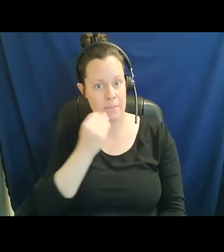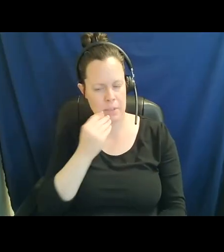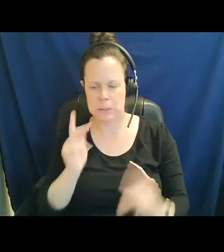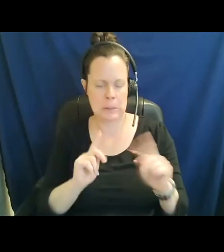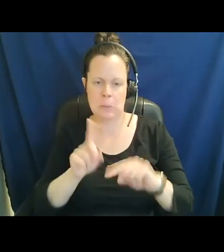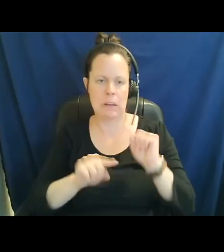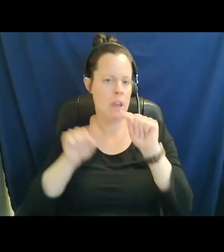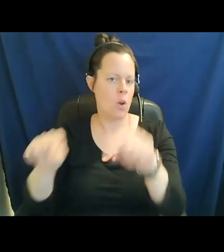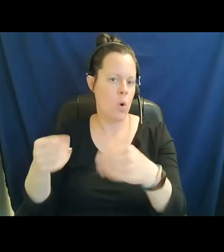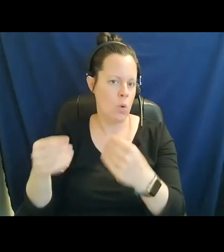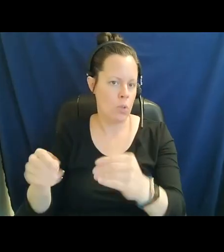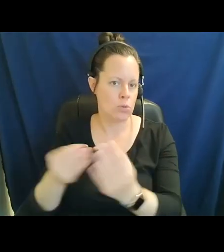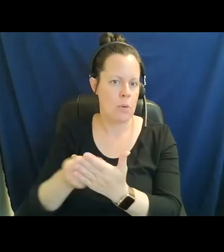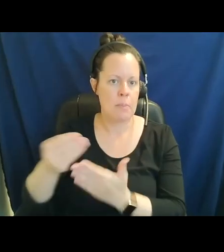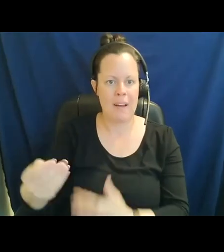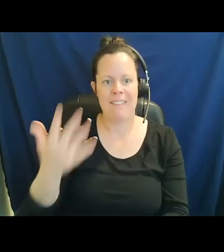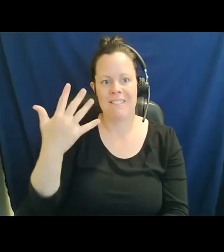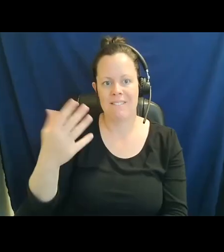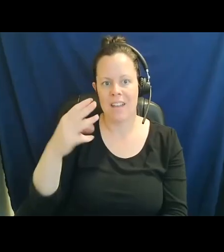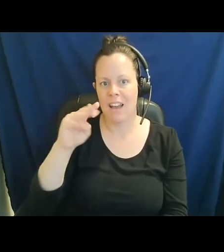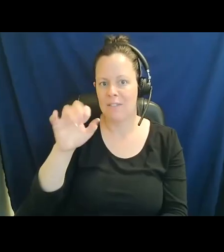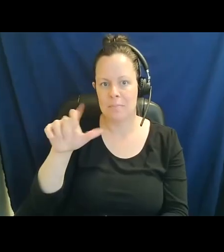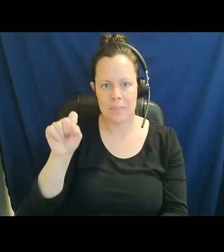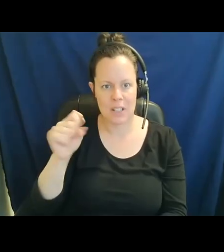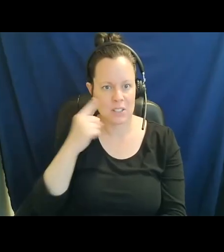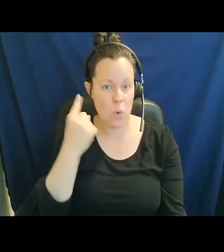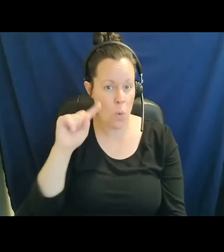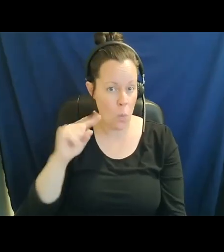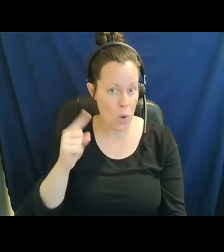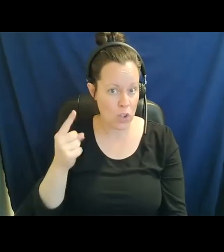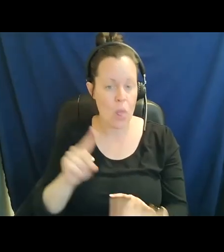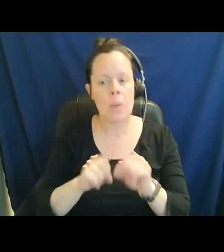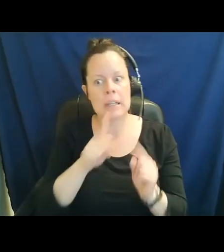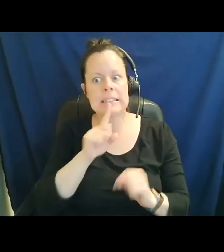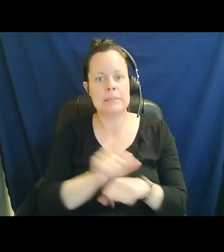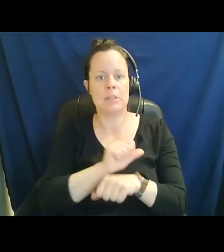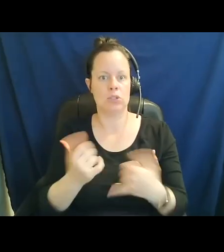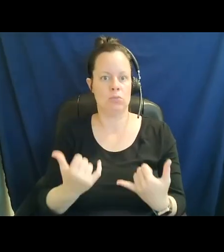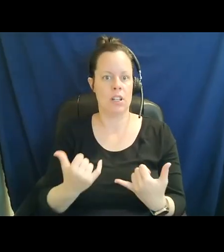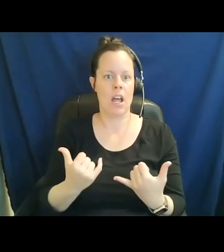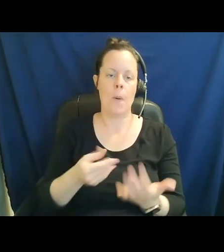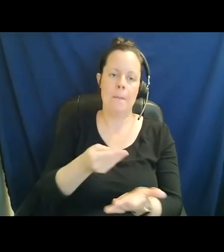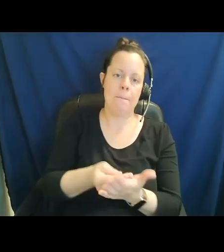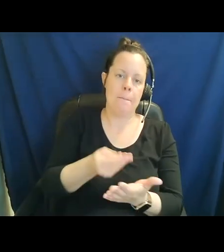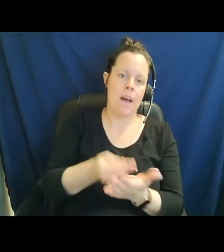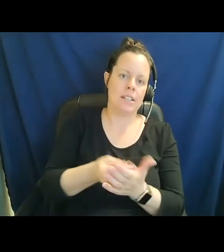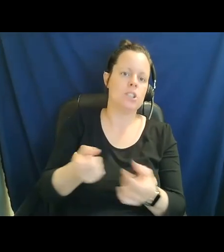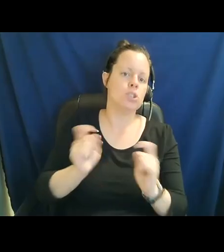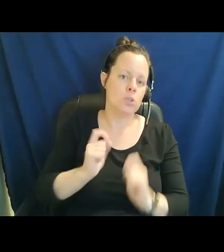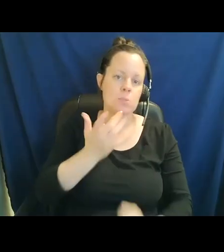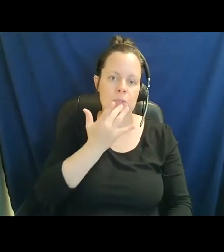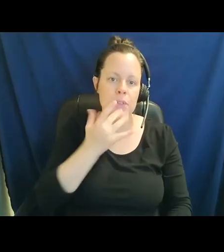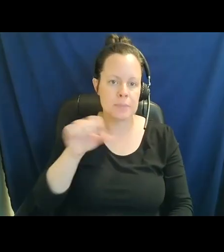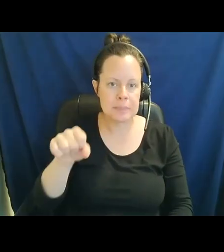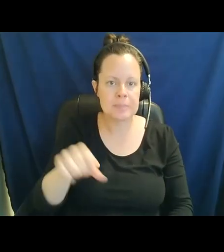buy 5 meals for $1. But especially during these times, monetary donations are preferred. And